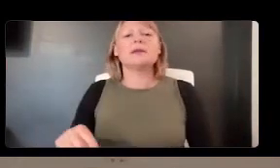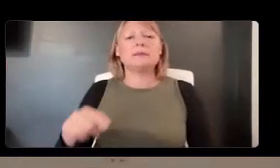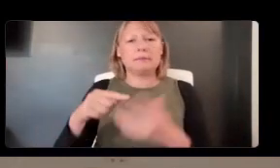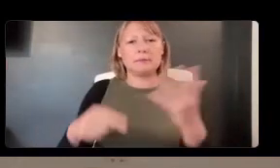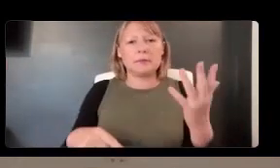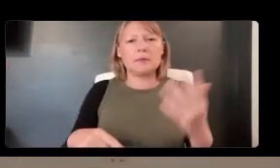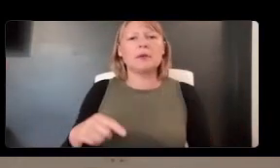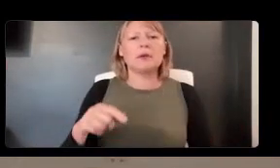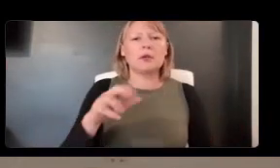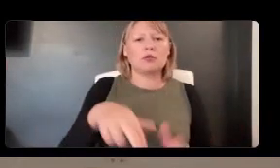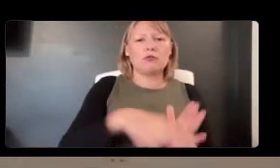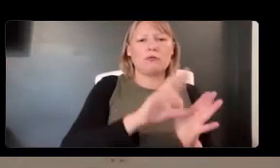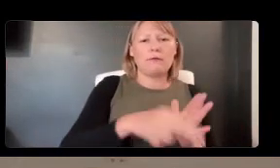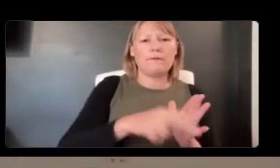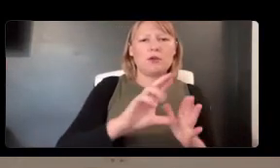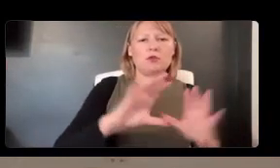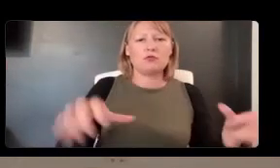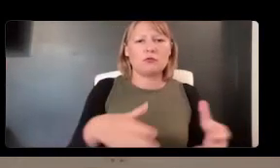Review Division,